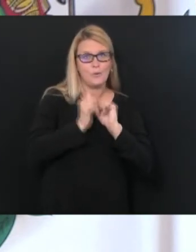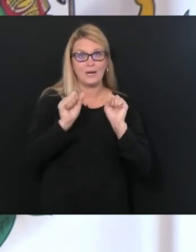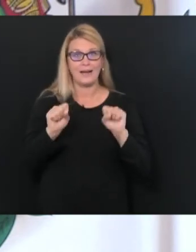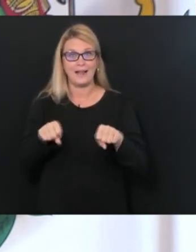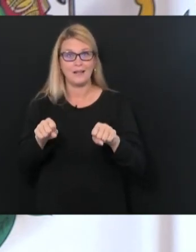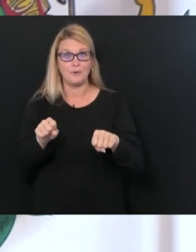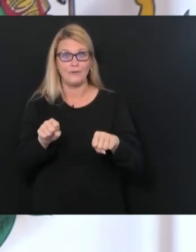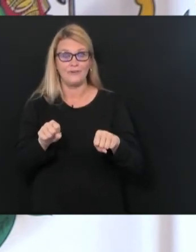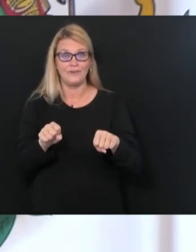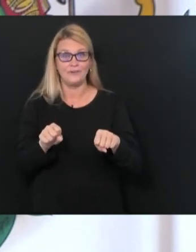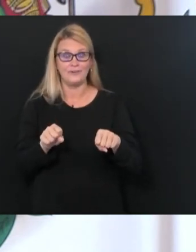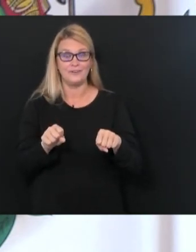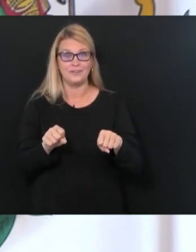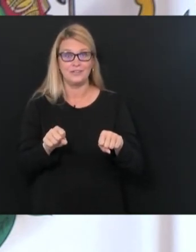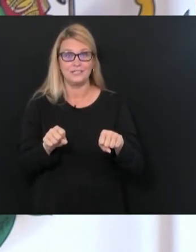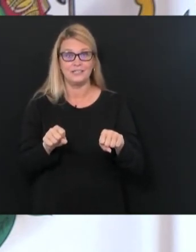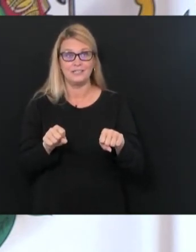to